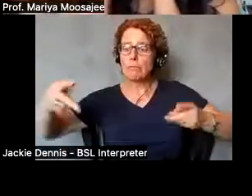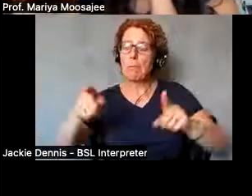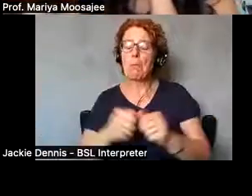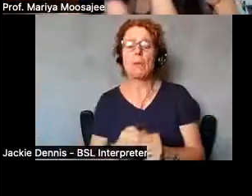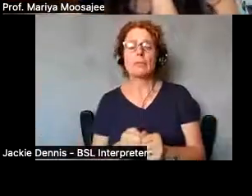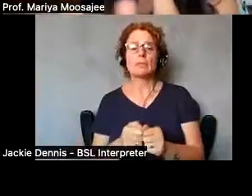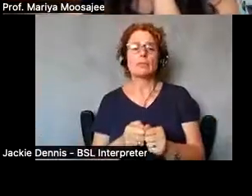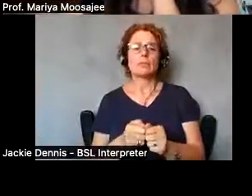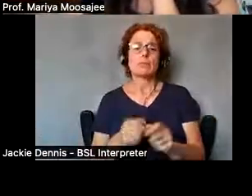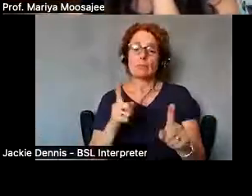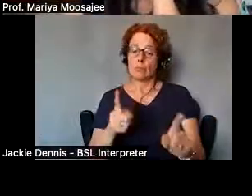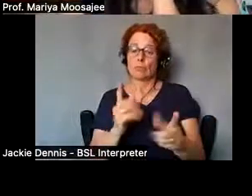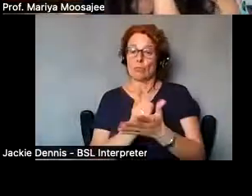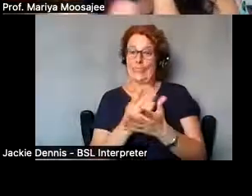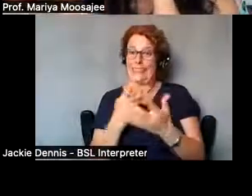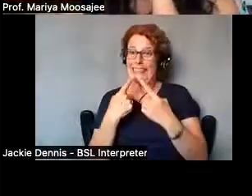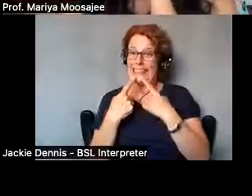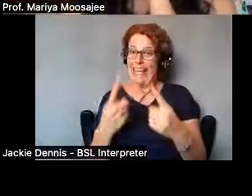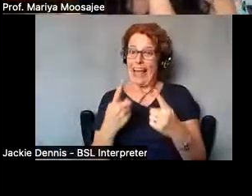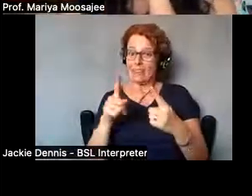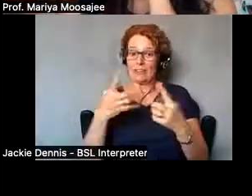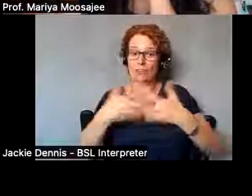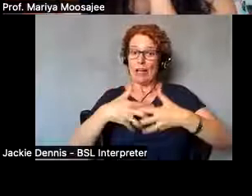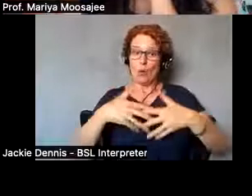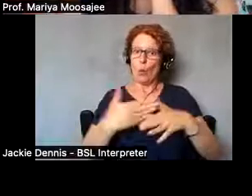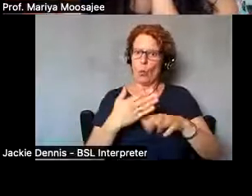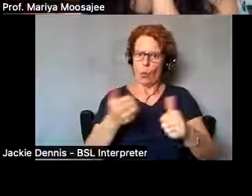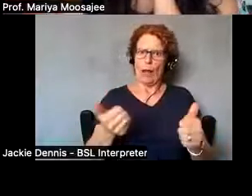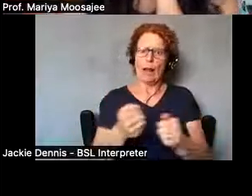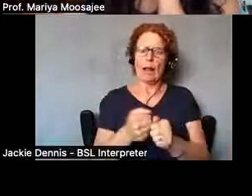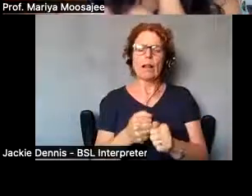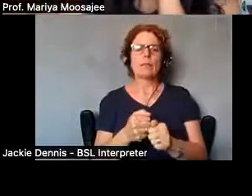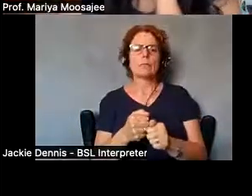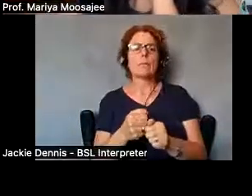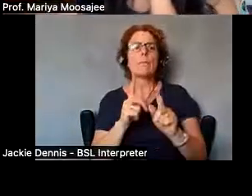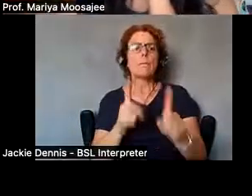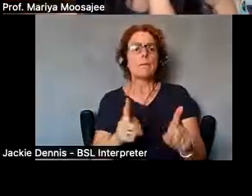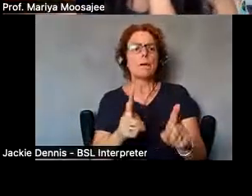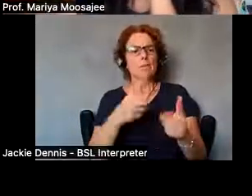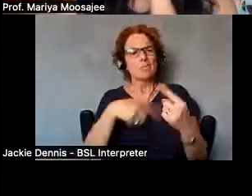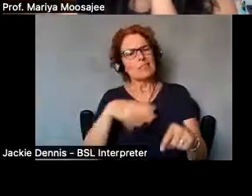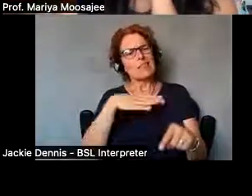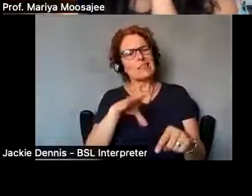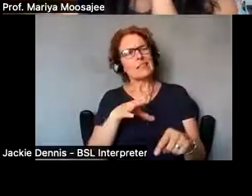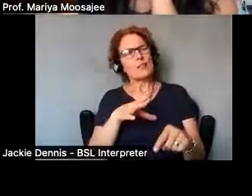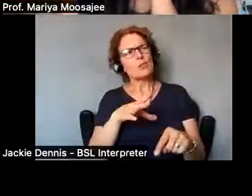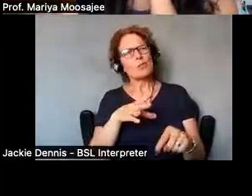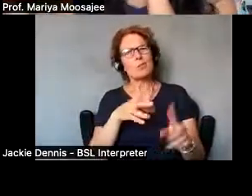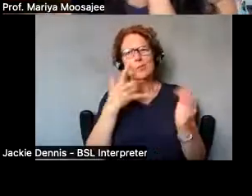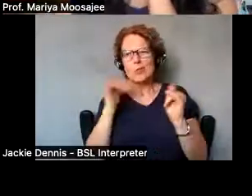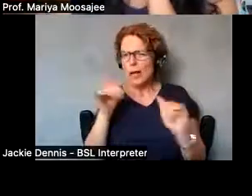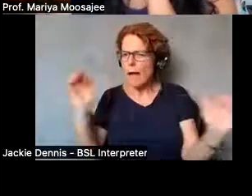is all pointing in the right direction, that this technology works really nicely, but we just need to validate it